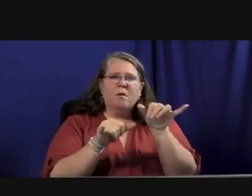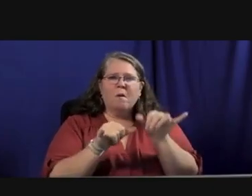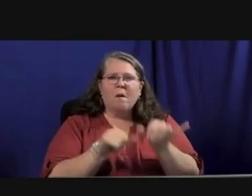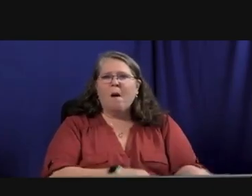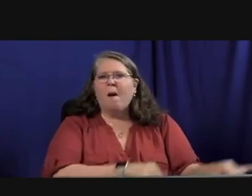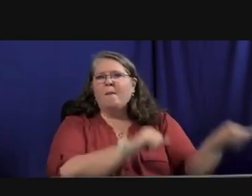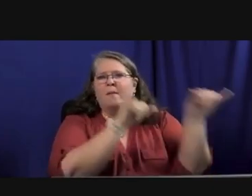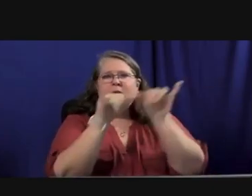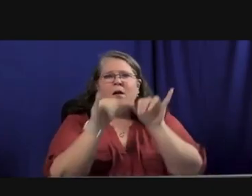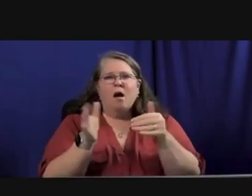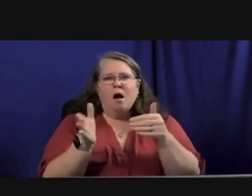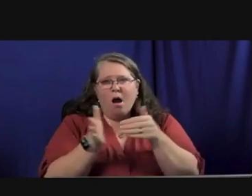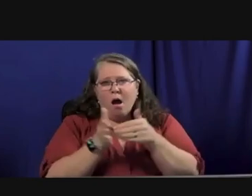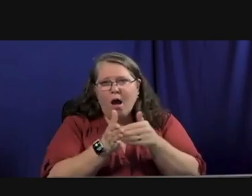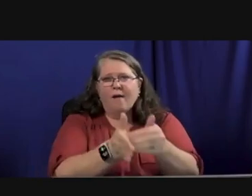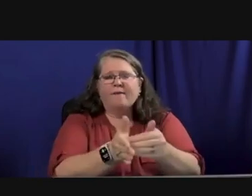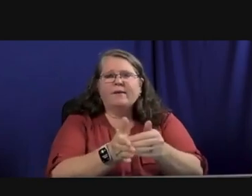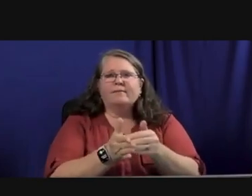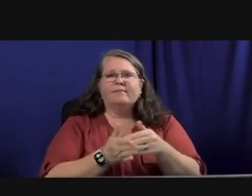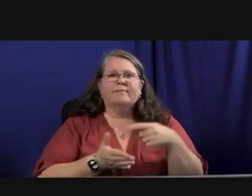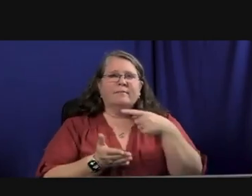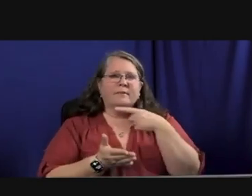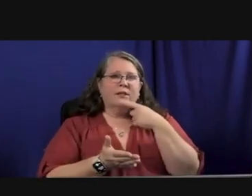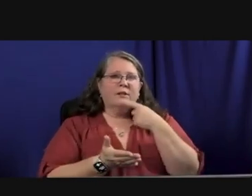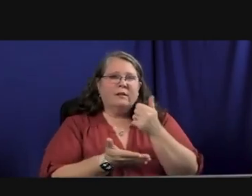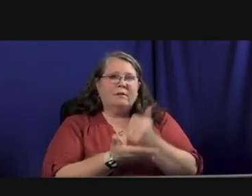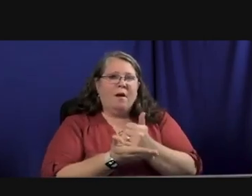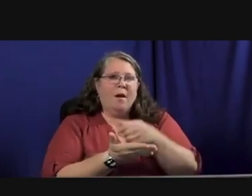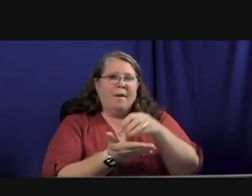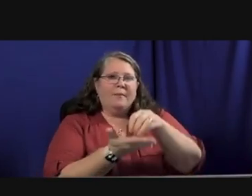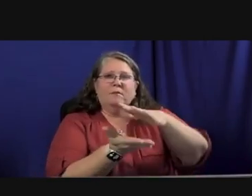This is a very common